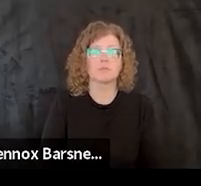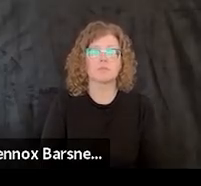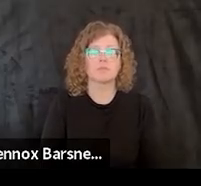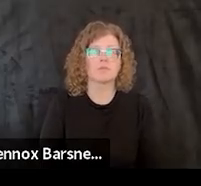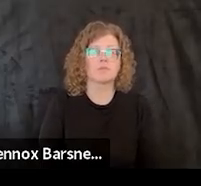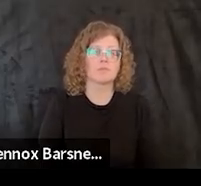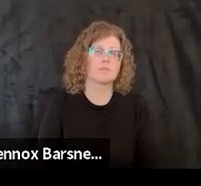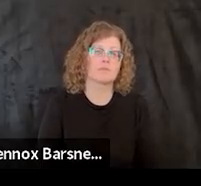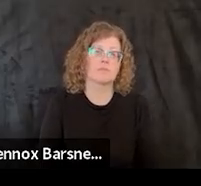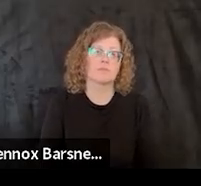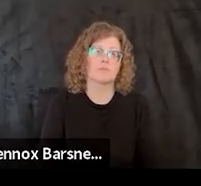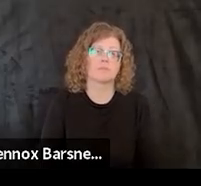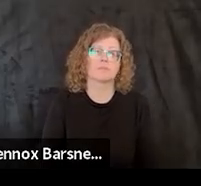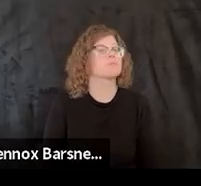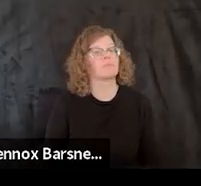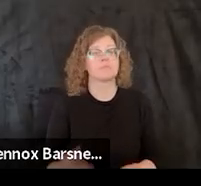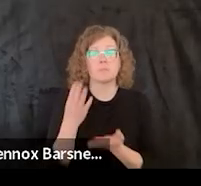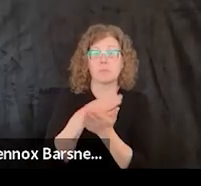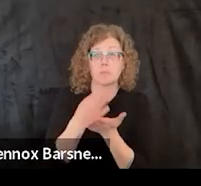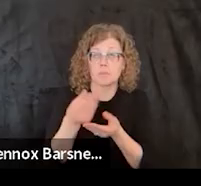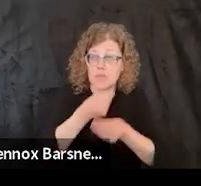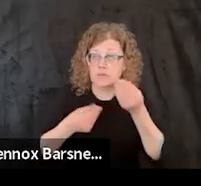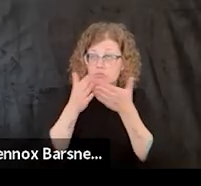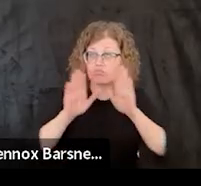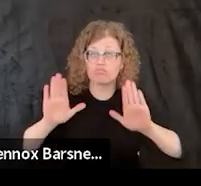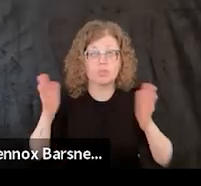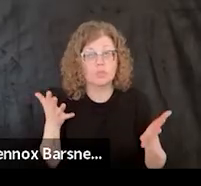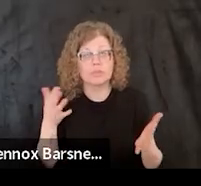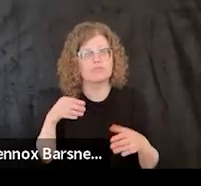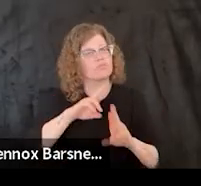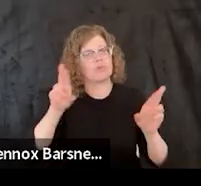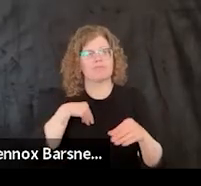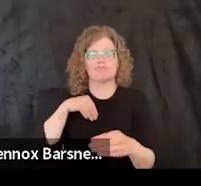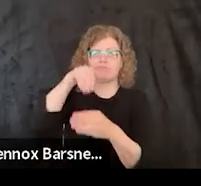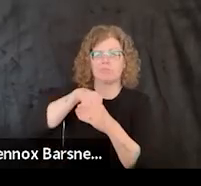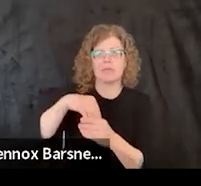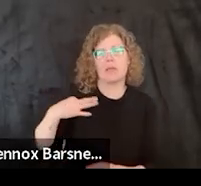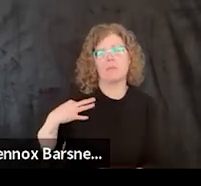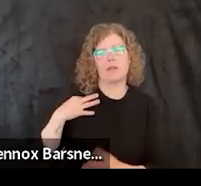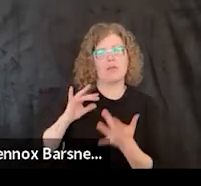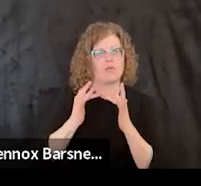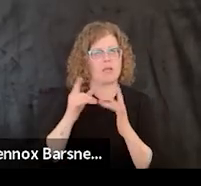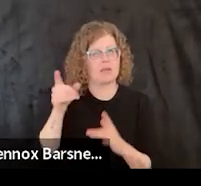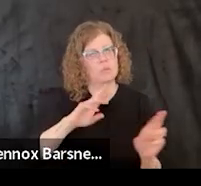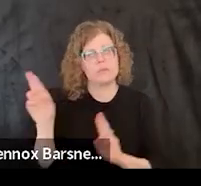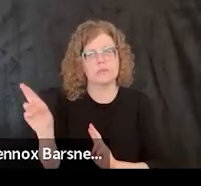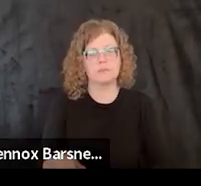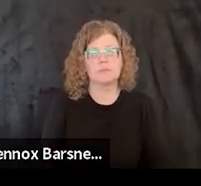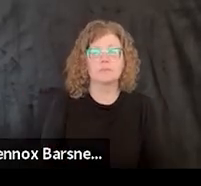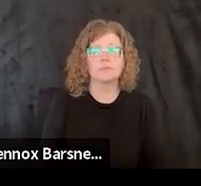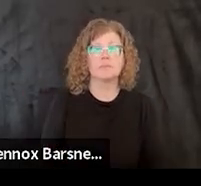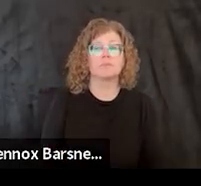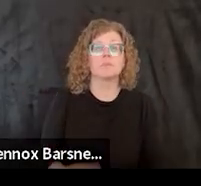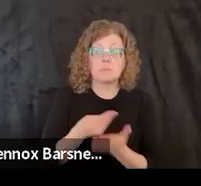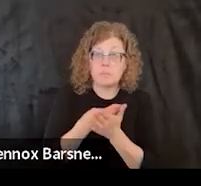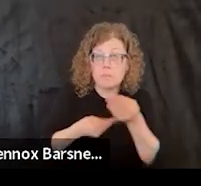The budget template is built directly into the grant application online. The budget will ask for a list of